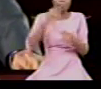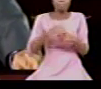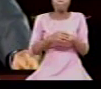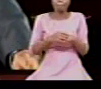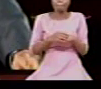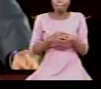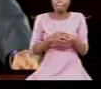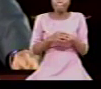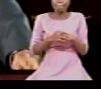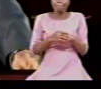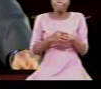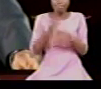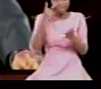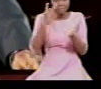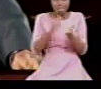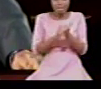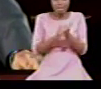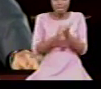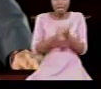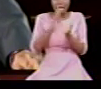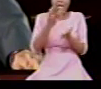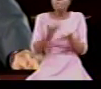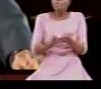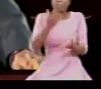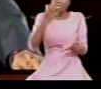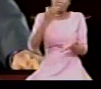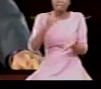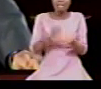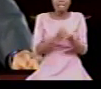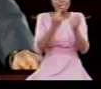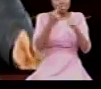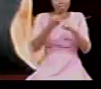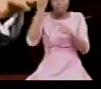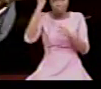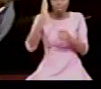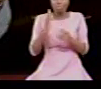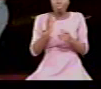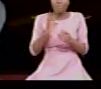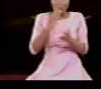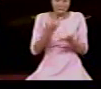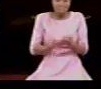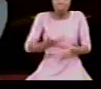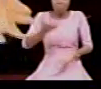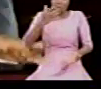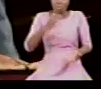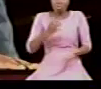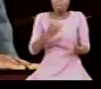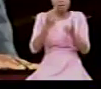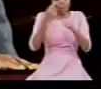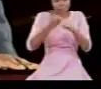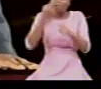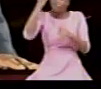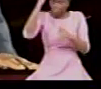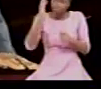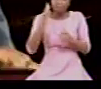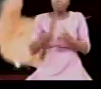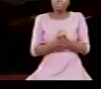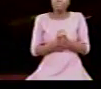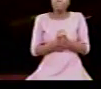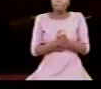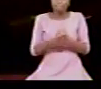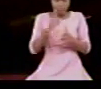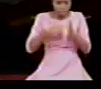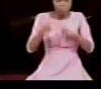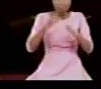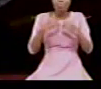at that. Are you rich? Came of God. Are you wealthy? Came of God. What do you